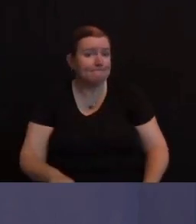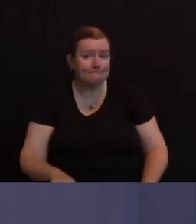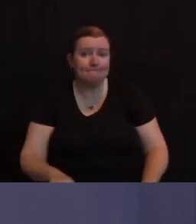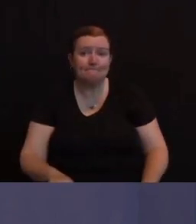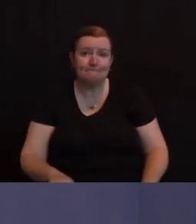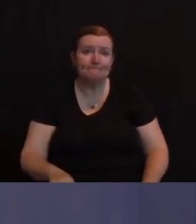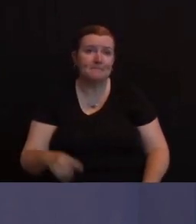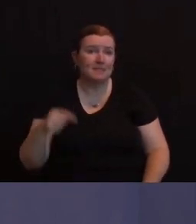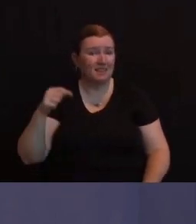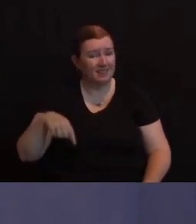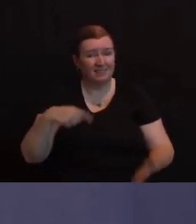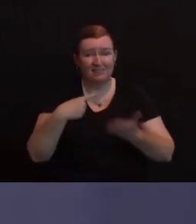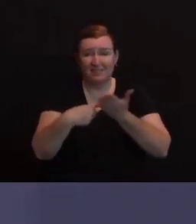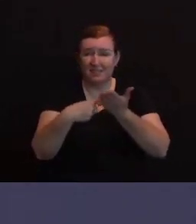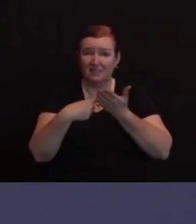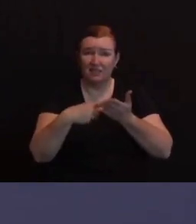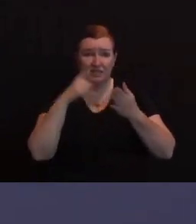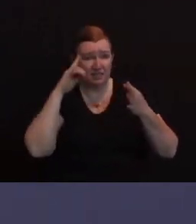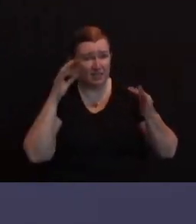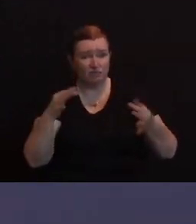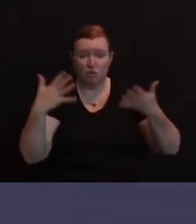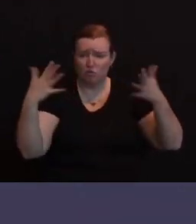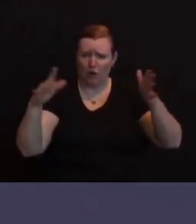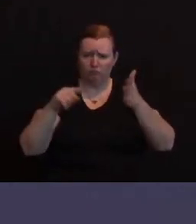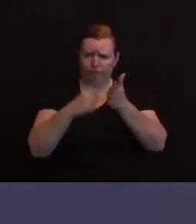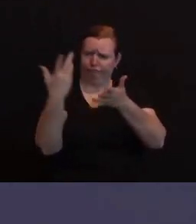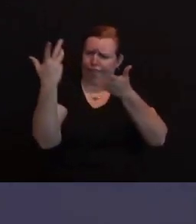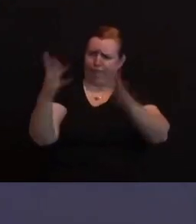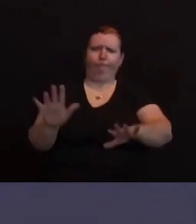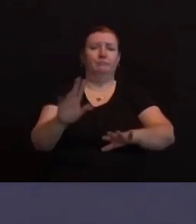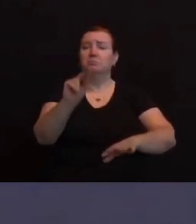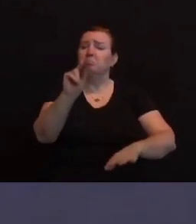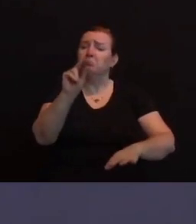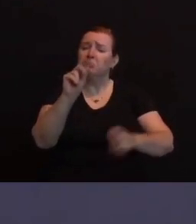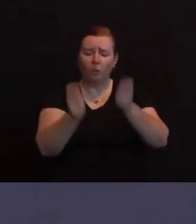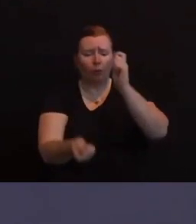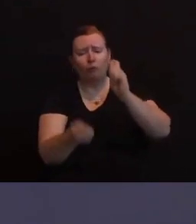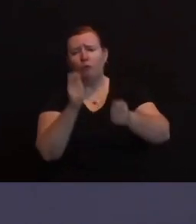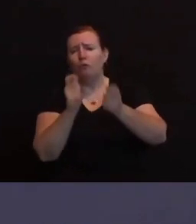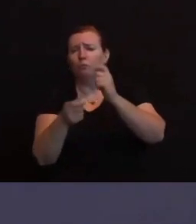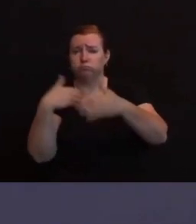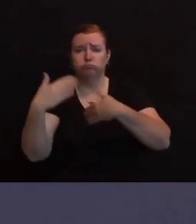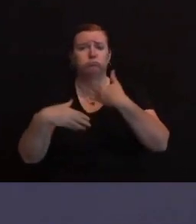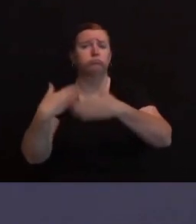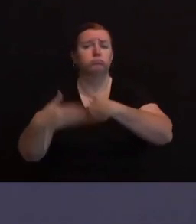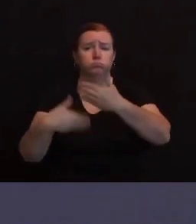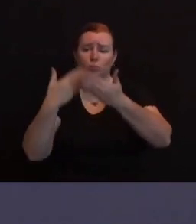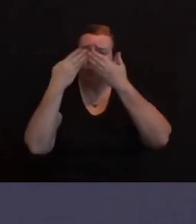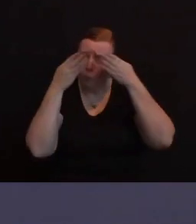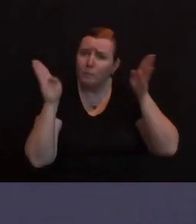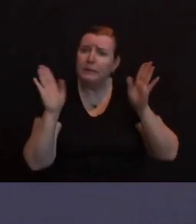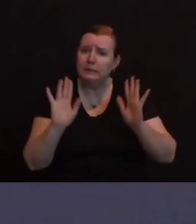one. Amen. Thank you. Dustin, good afternoon.